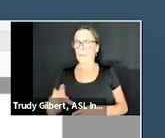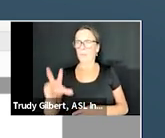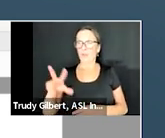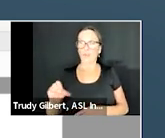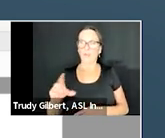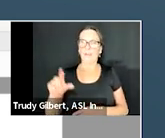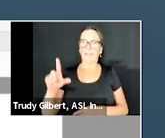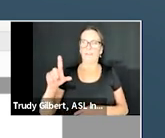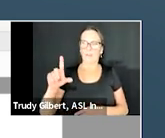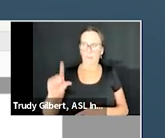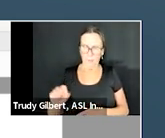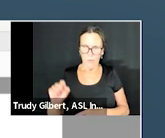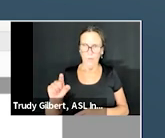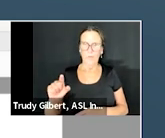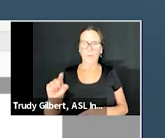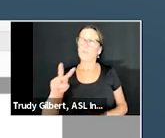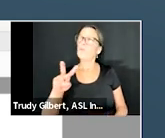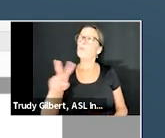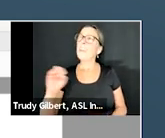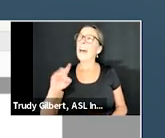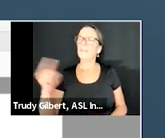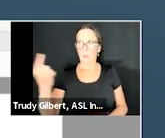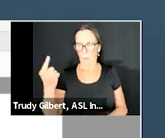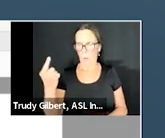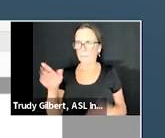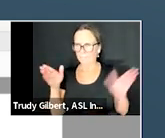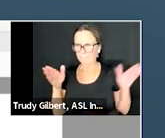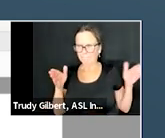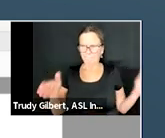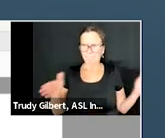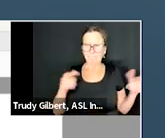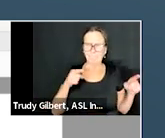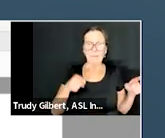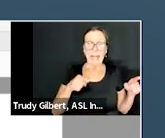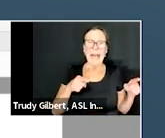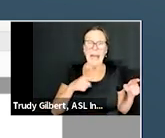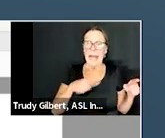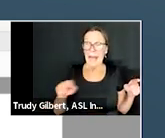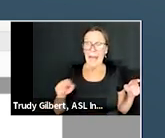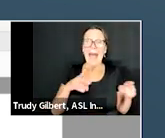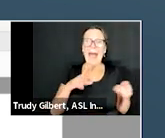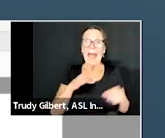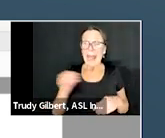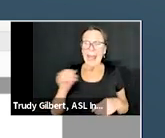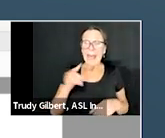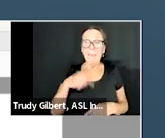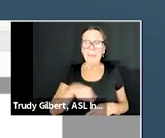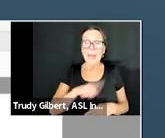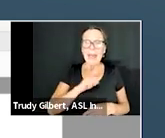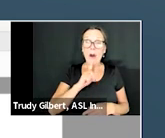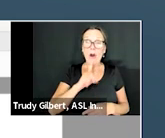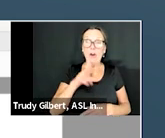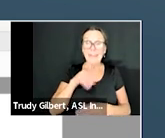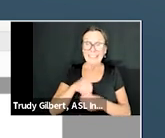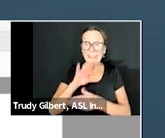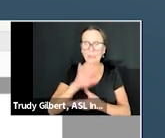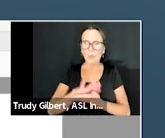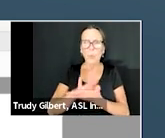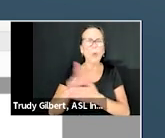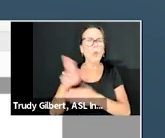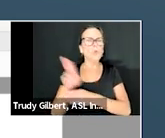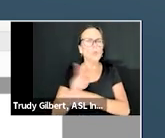one is missing on the slide, sorry. And they also had to be in school using special